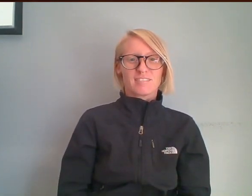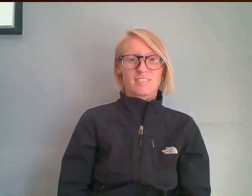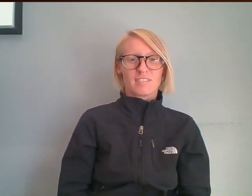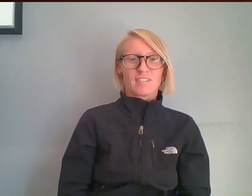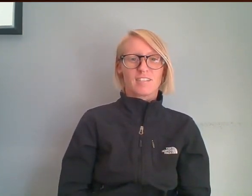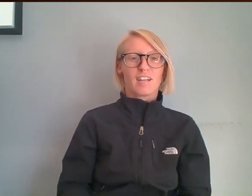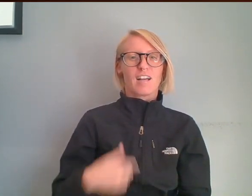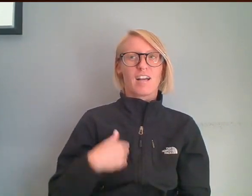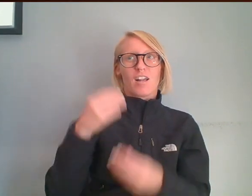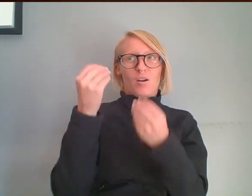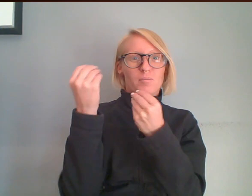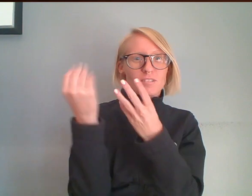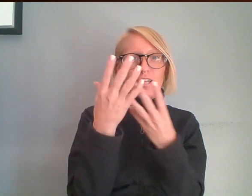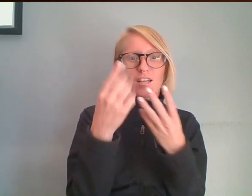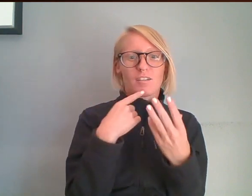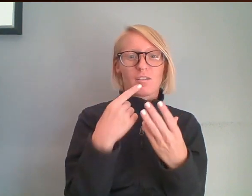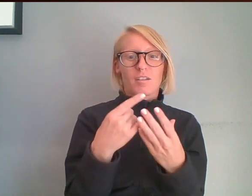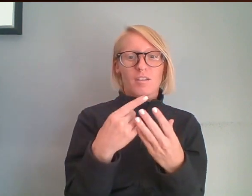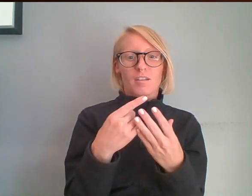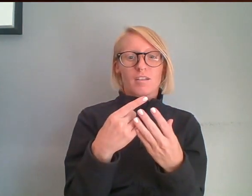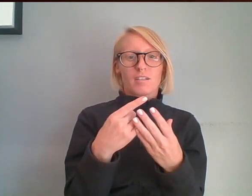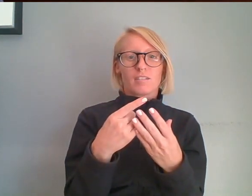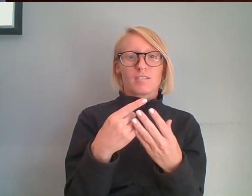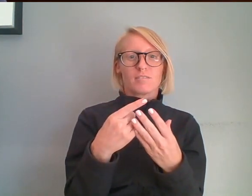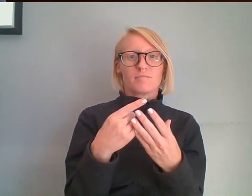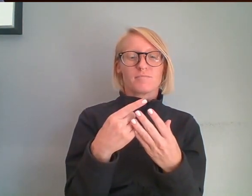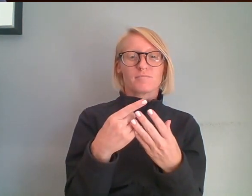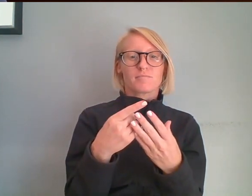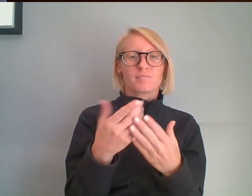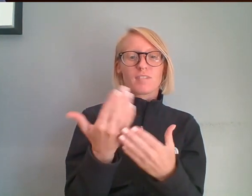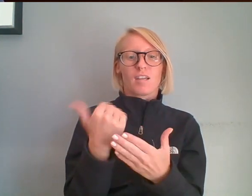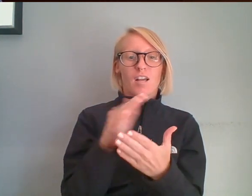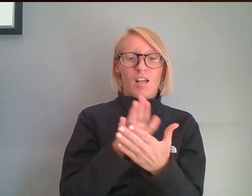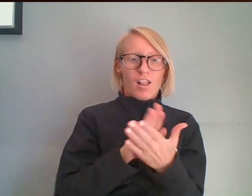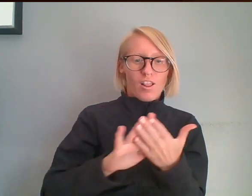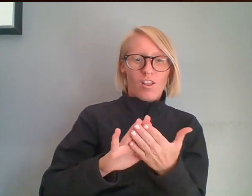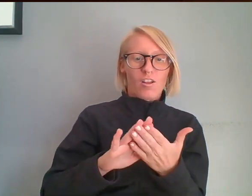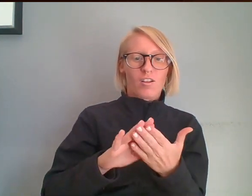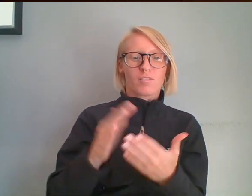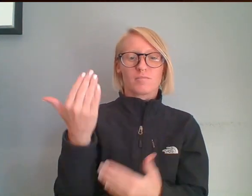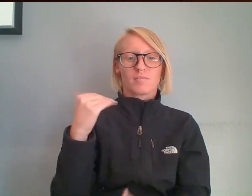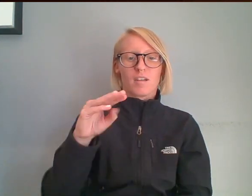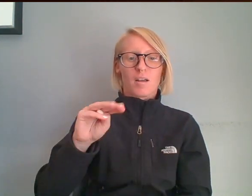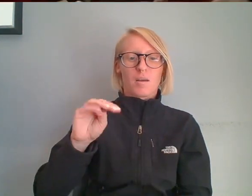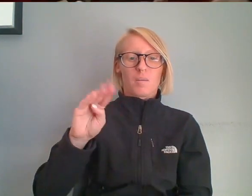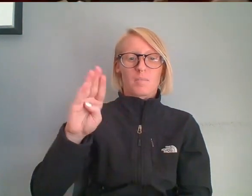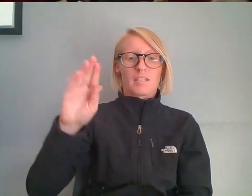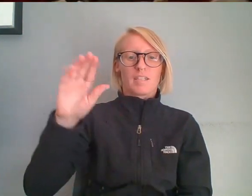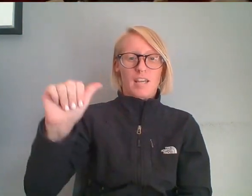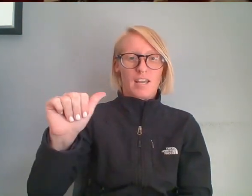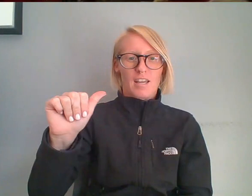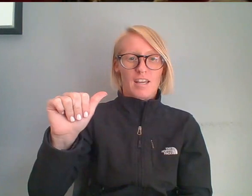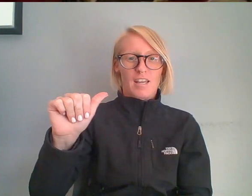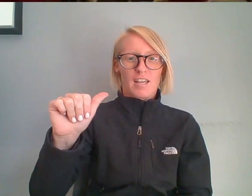I know I'm telling a room of many MBA alums to stop talking, and that's